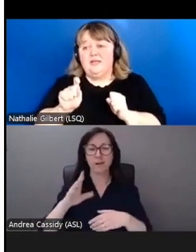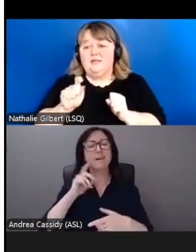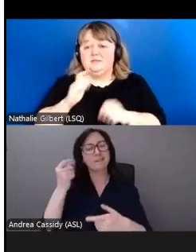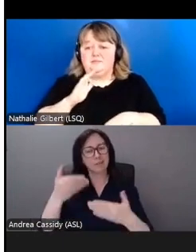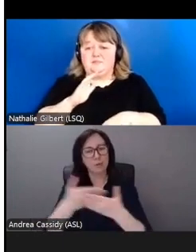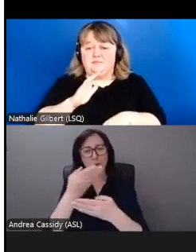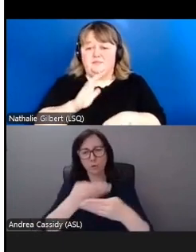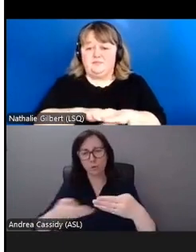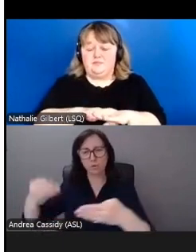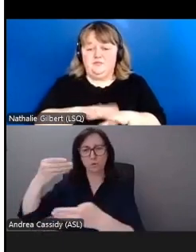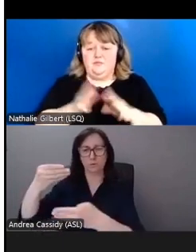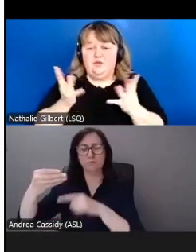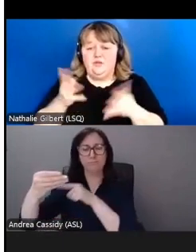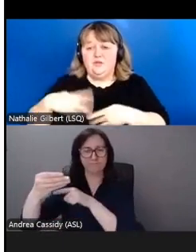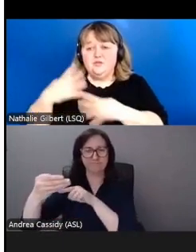window.